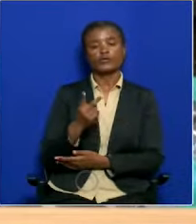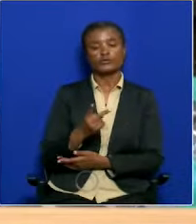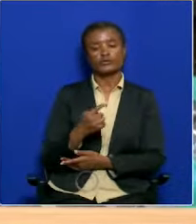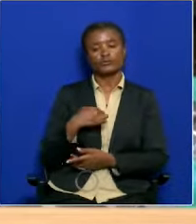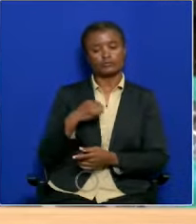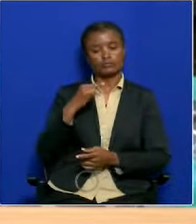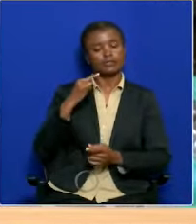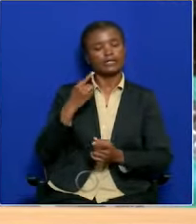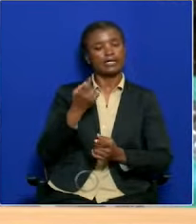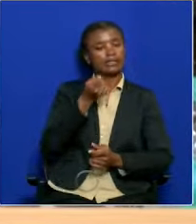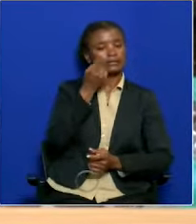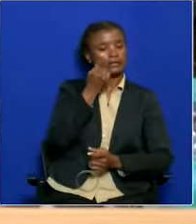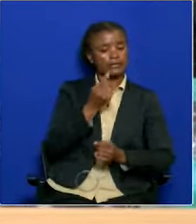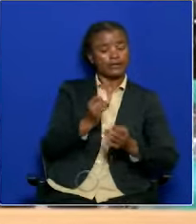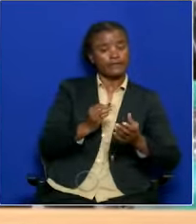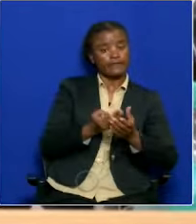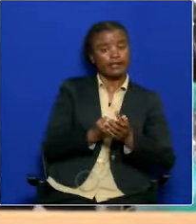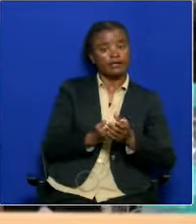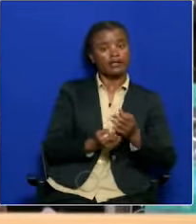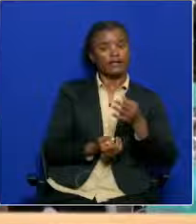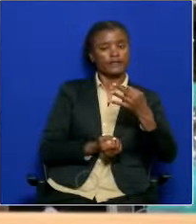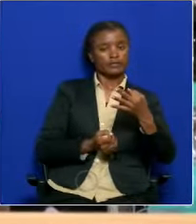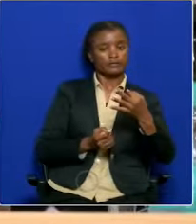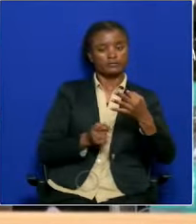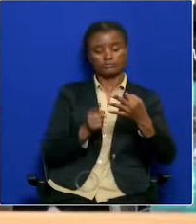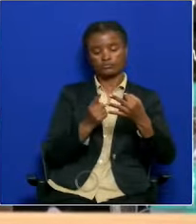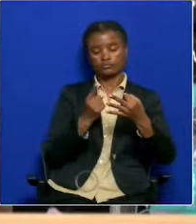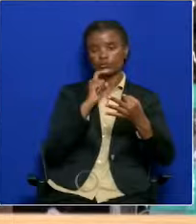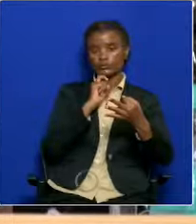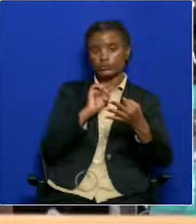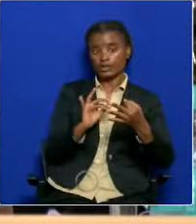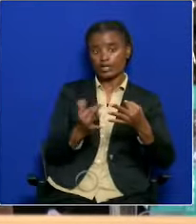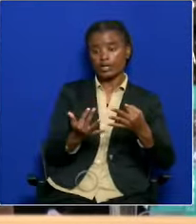can start by going to page 14